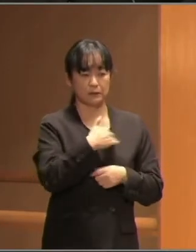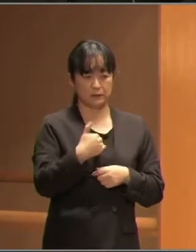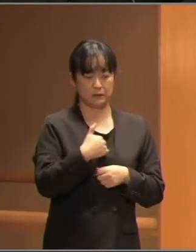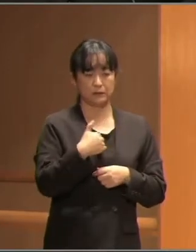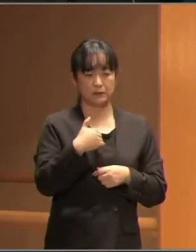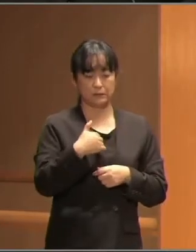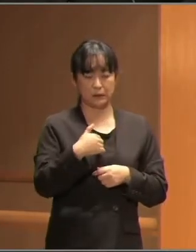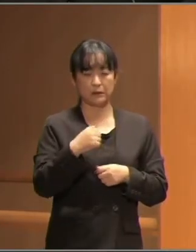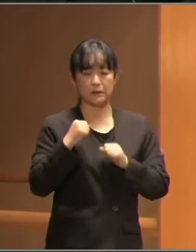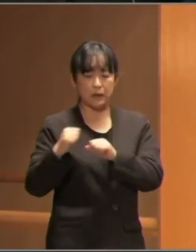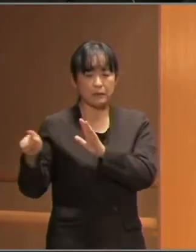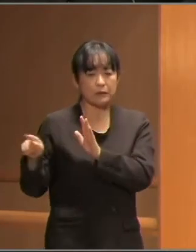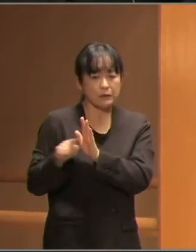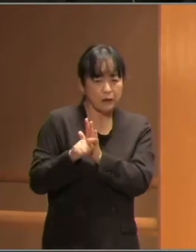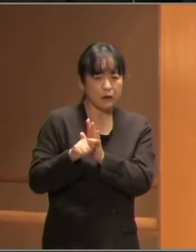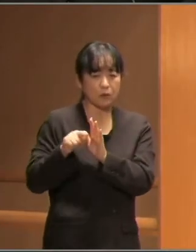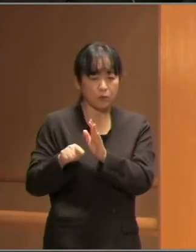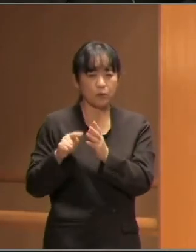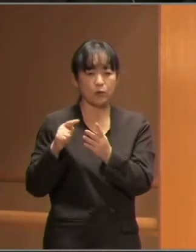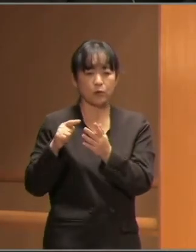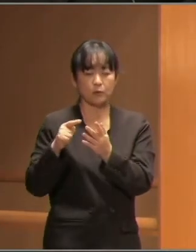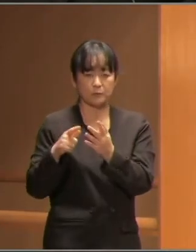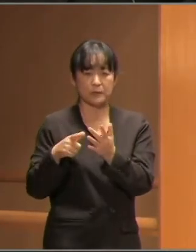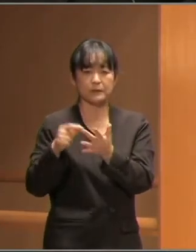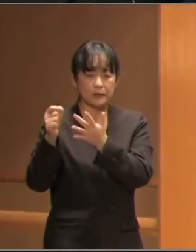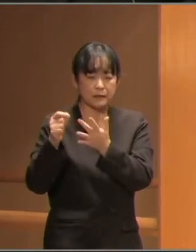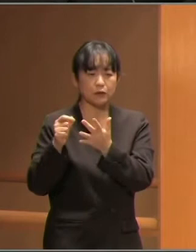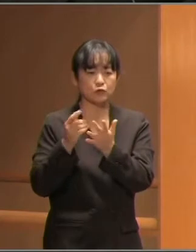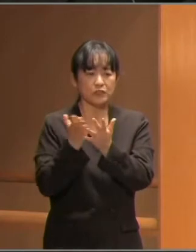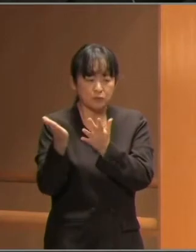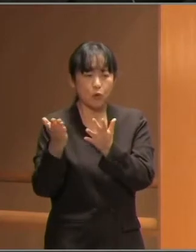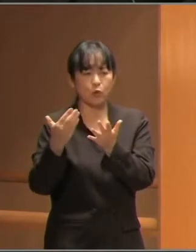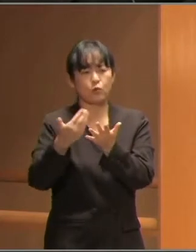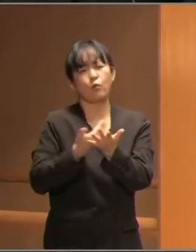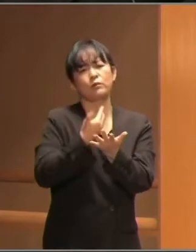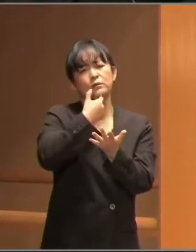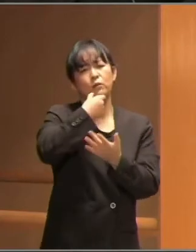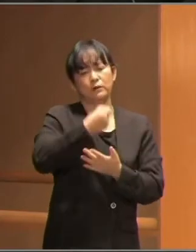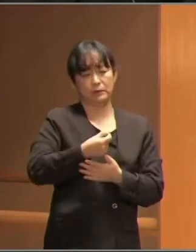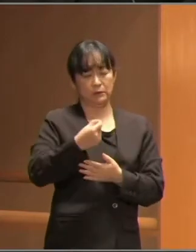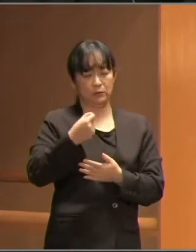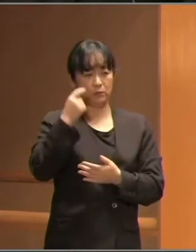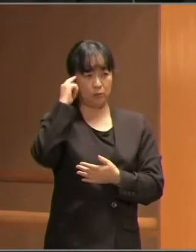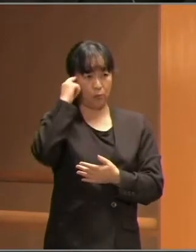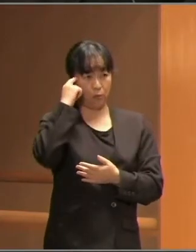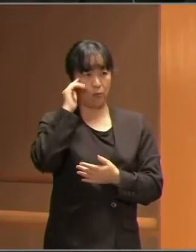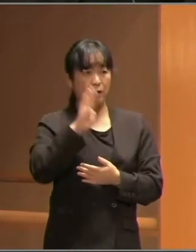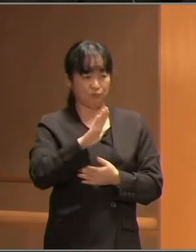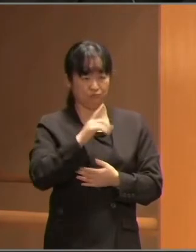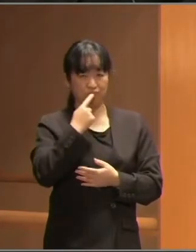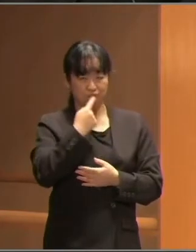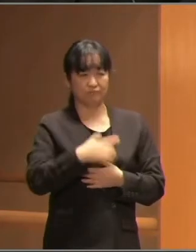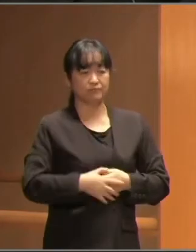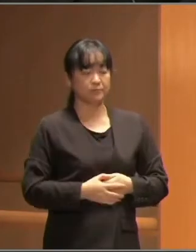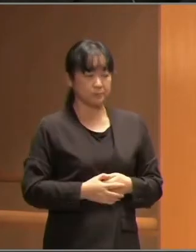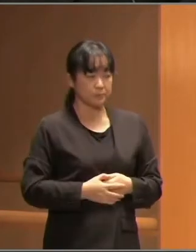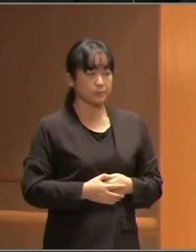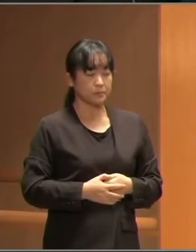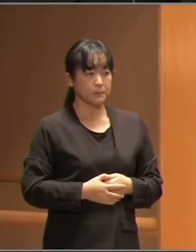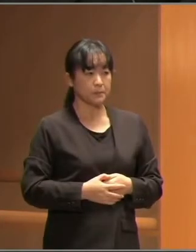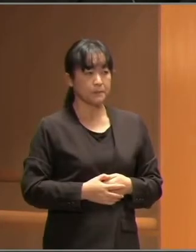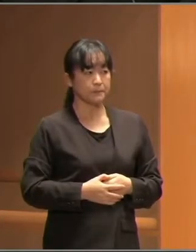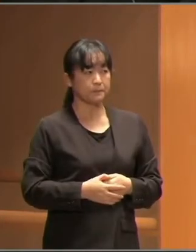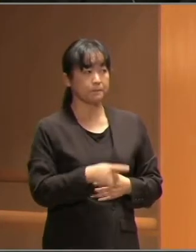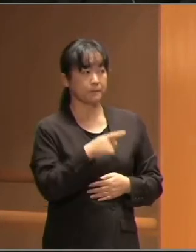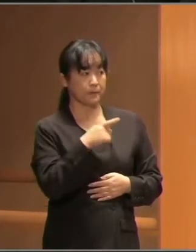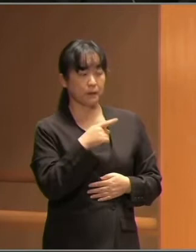hand, what we have done so far should be maintained as the important option. So